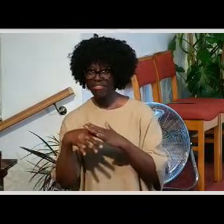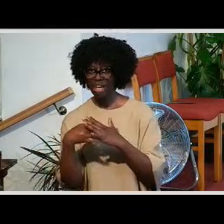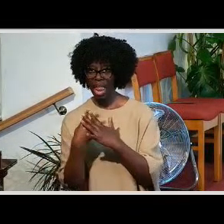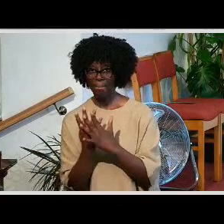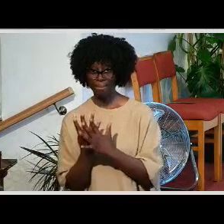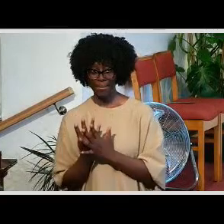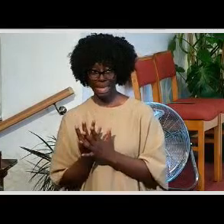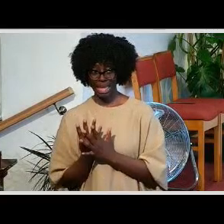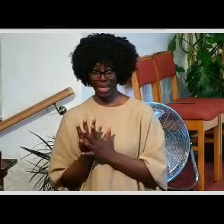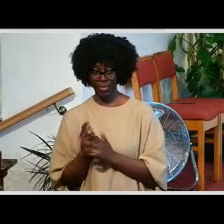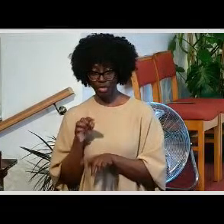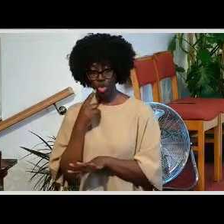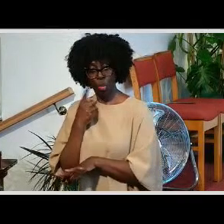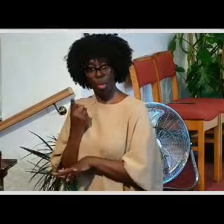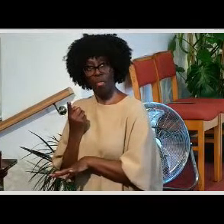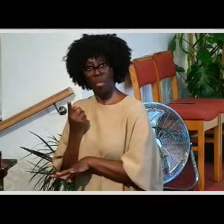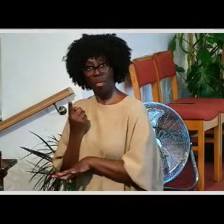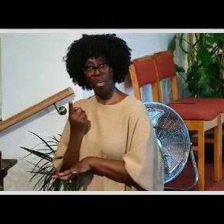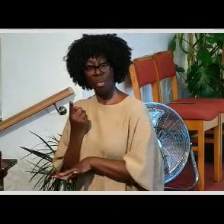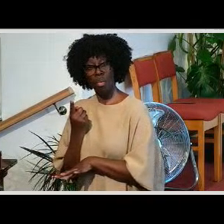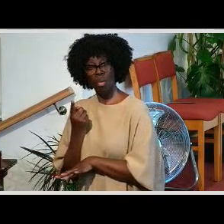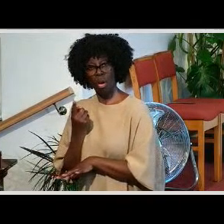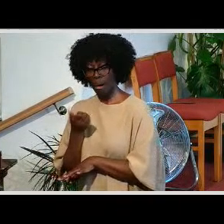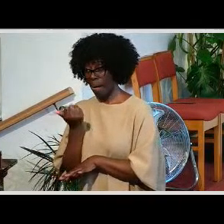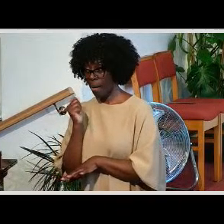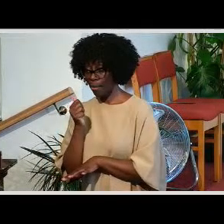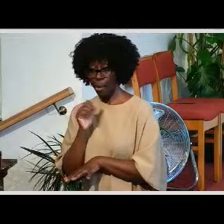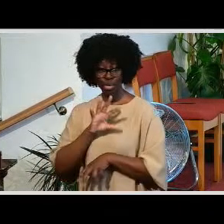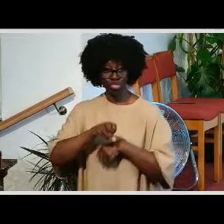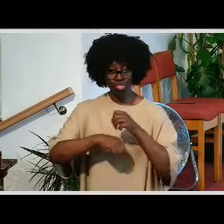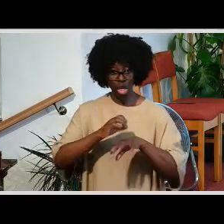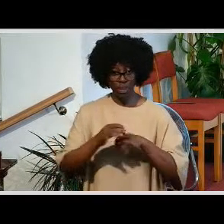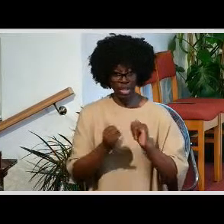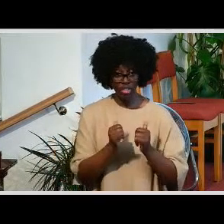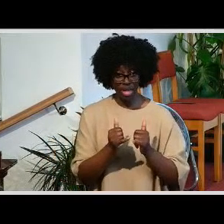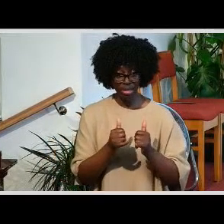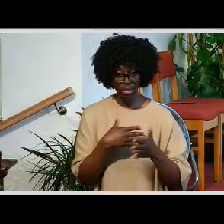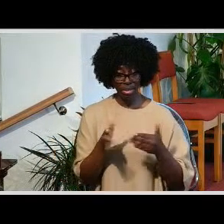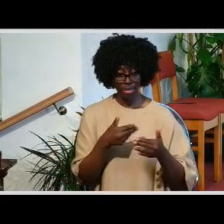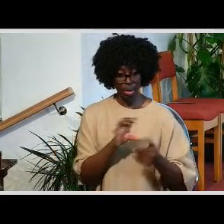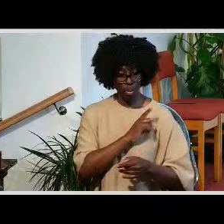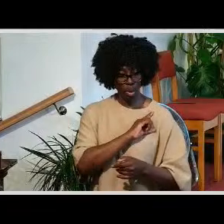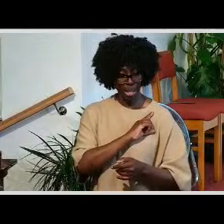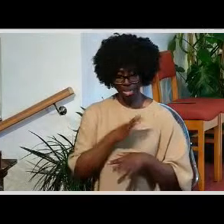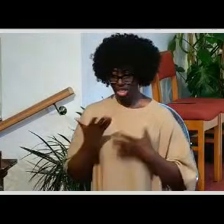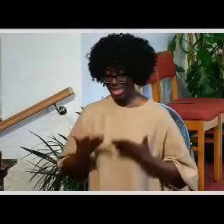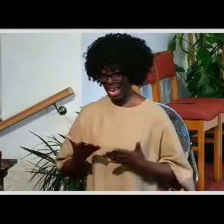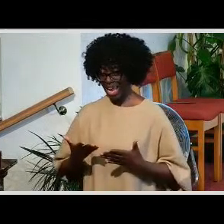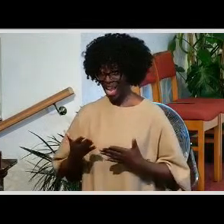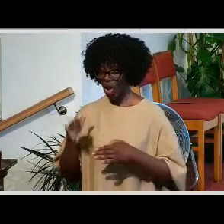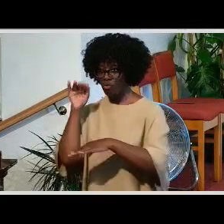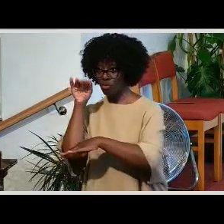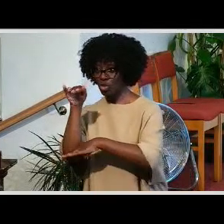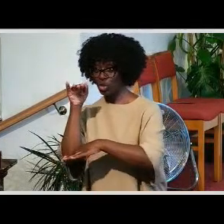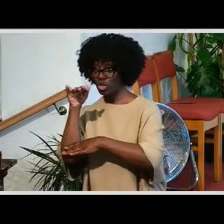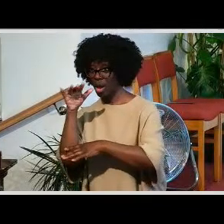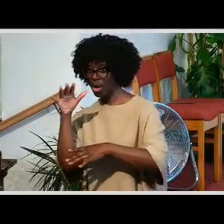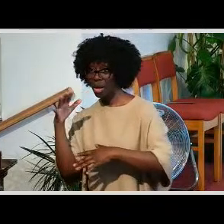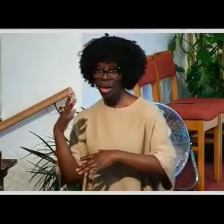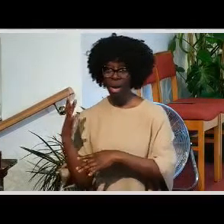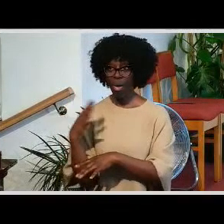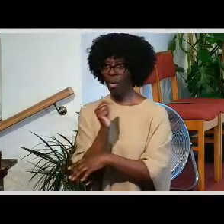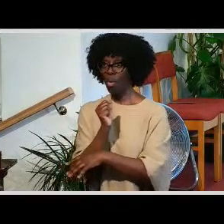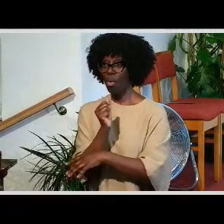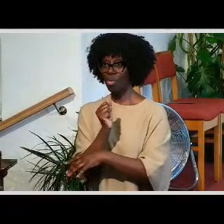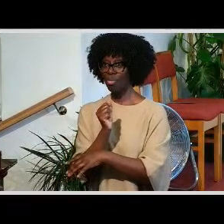tomorrow. So although someone may be struggling with something today, they can be optimistic with looking at